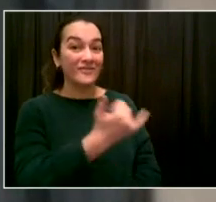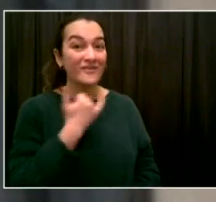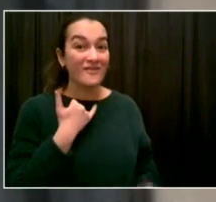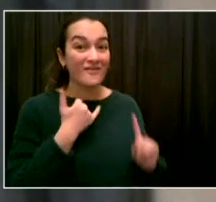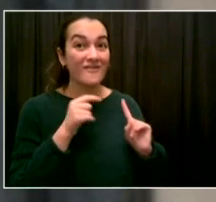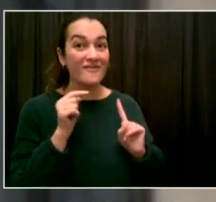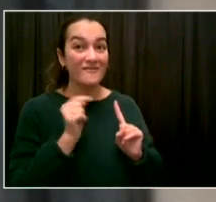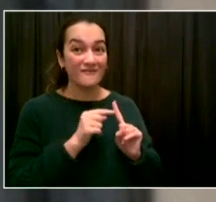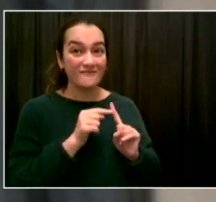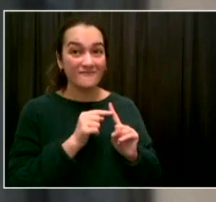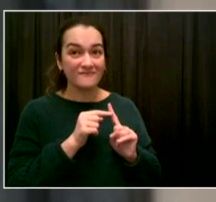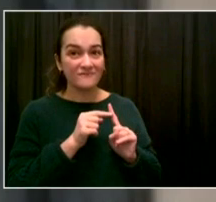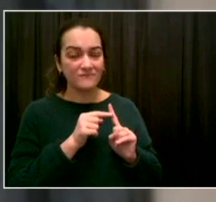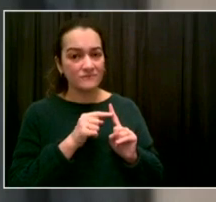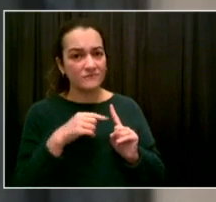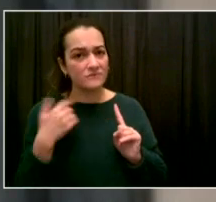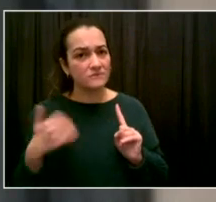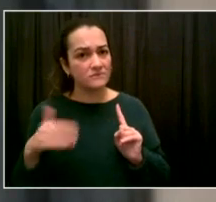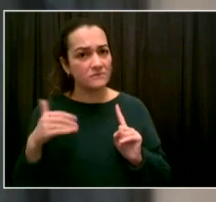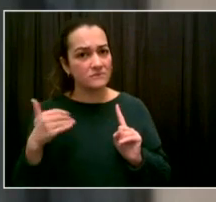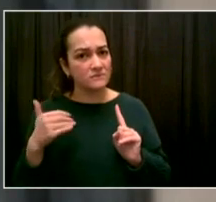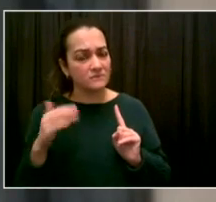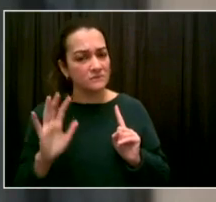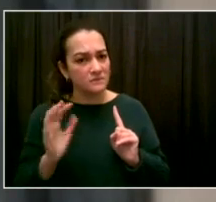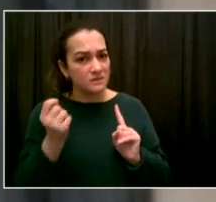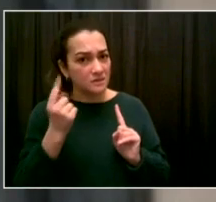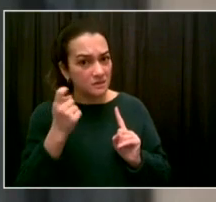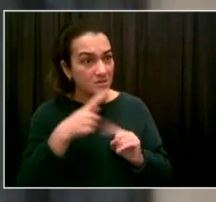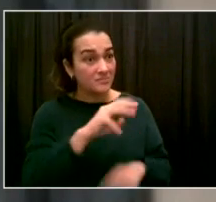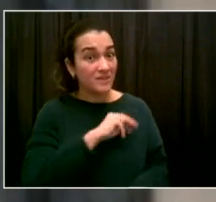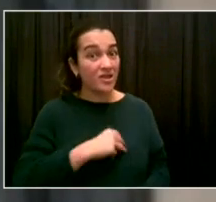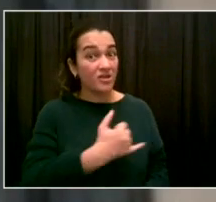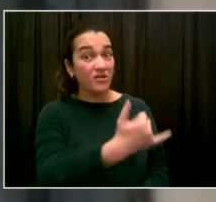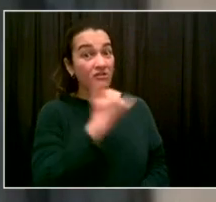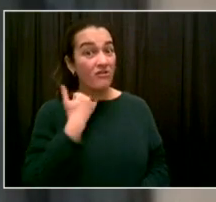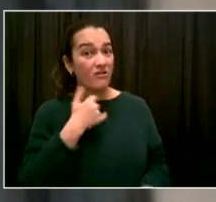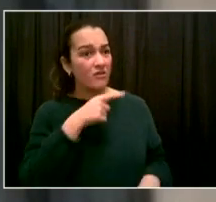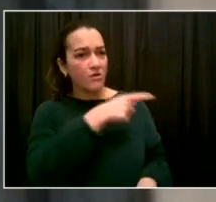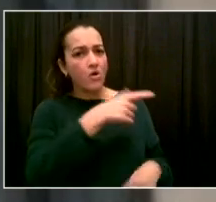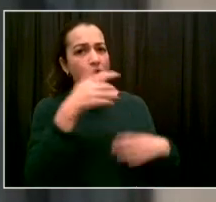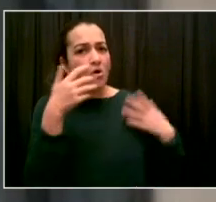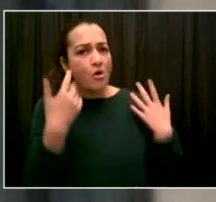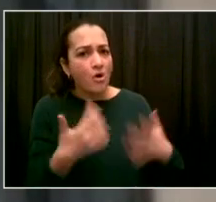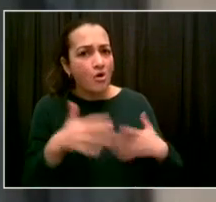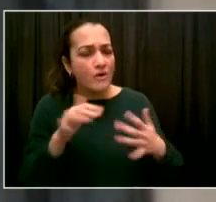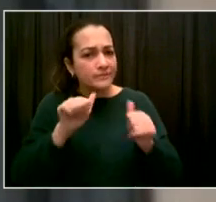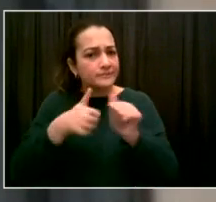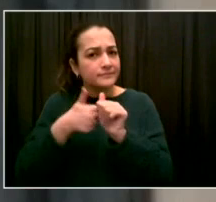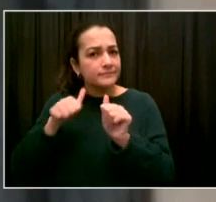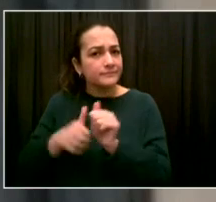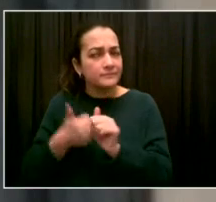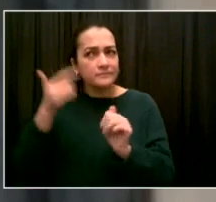917-833-29. I know his cell number by heart. He called so many times. I'm not giving you the last 2. Hey, that's good. That's good.